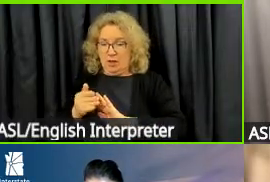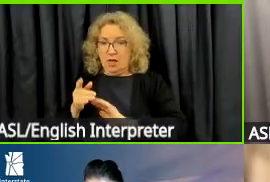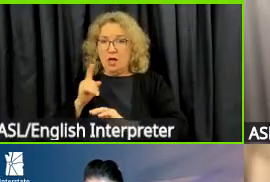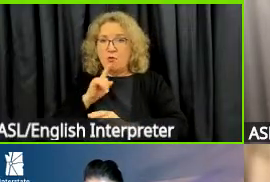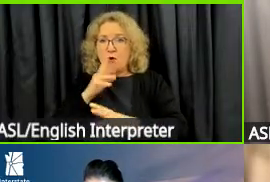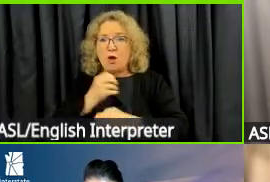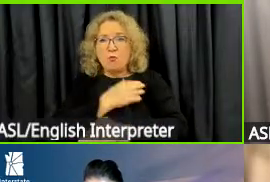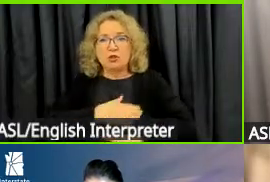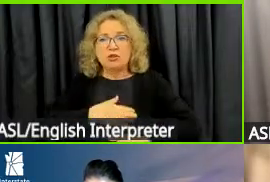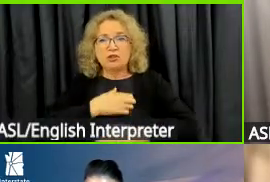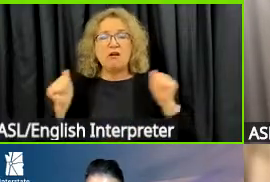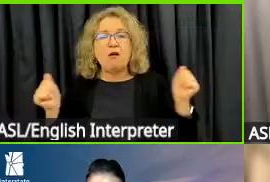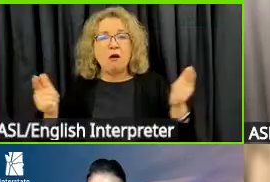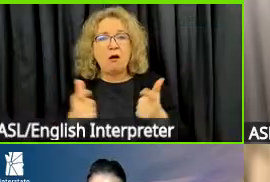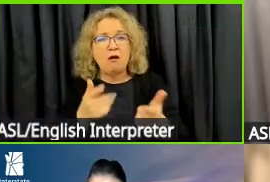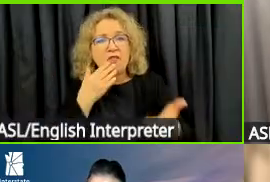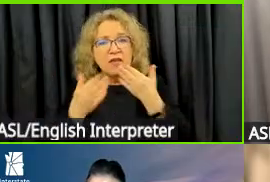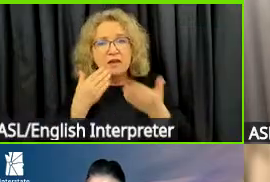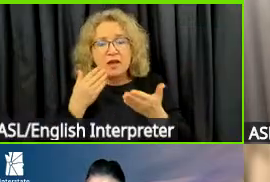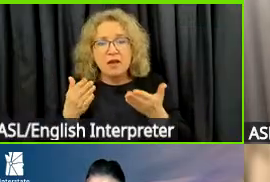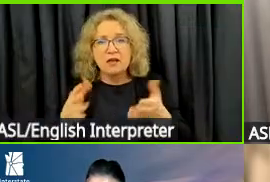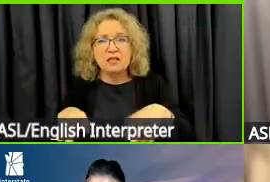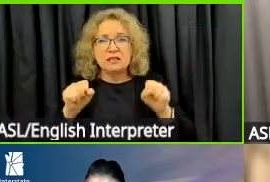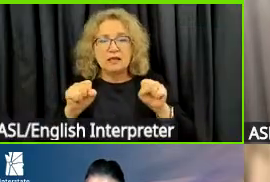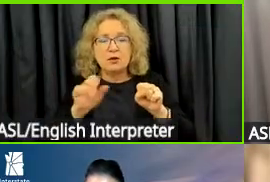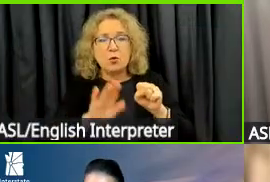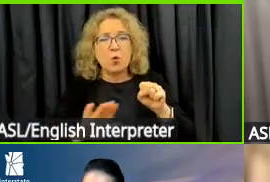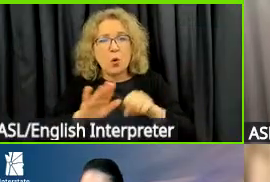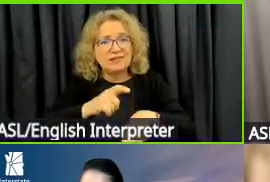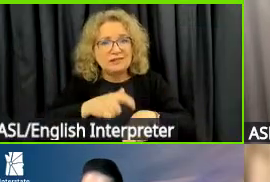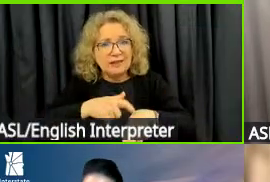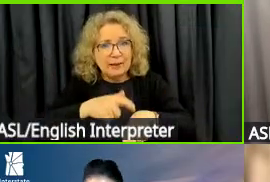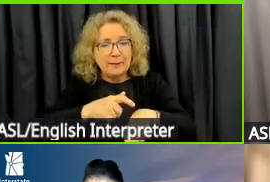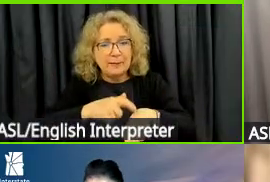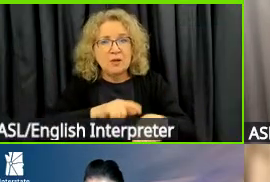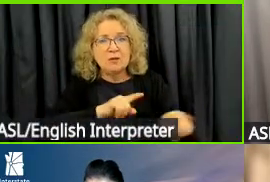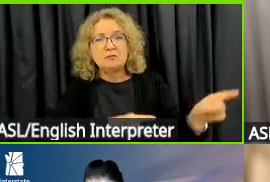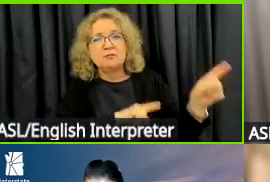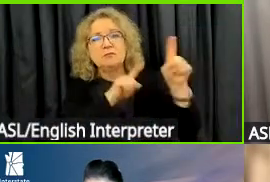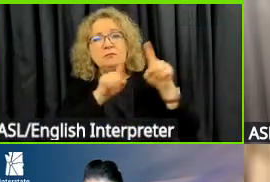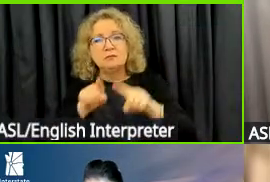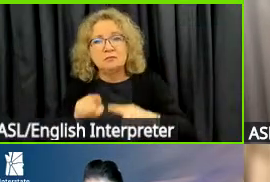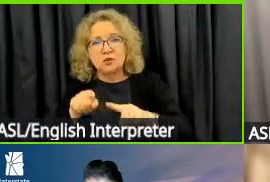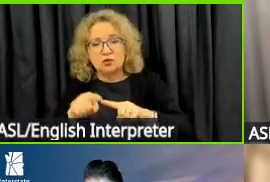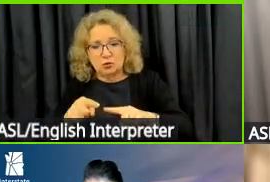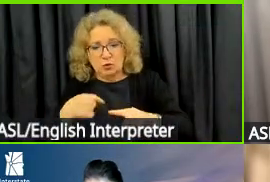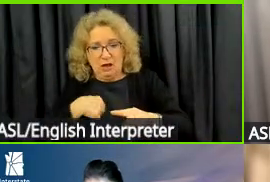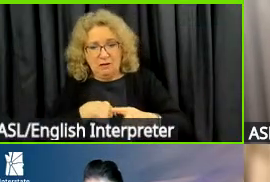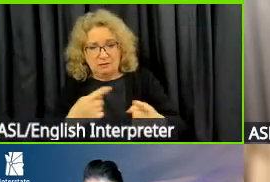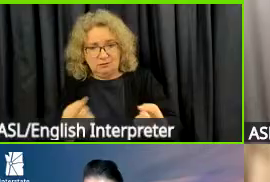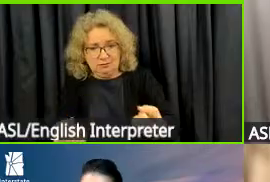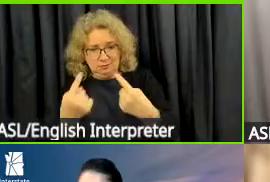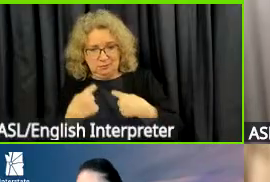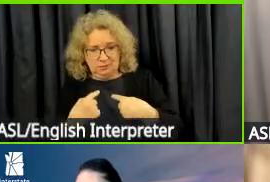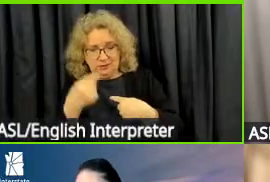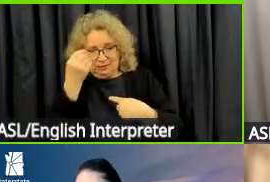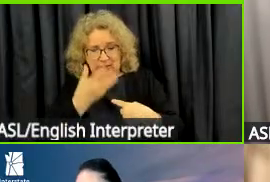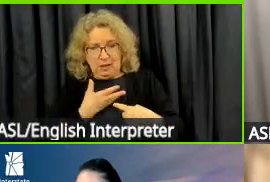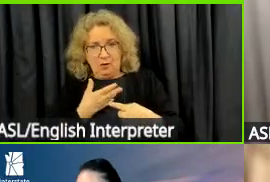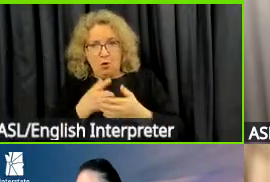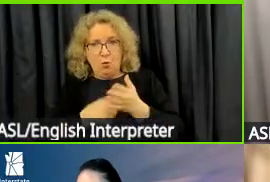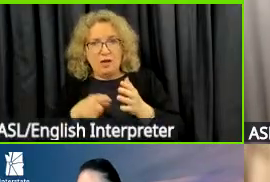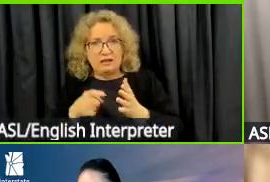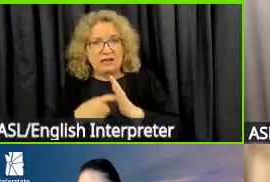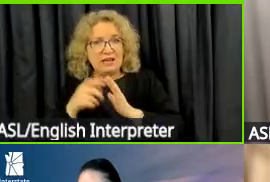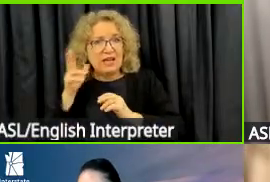appreciate all of you for taking time out of your days, coming to us, telling us what we need to, what we need to hear